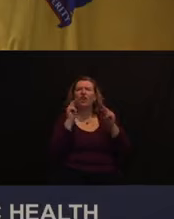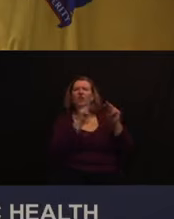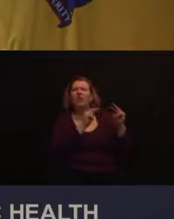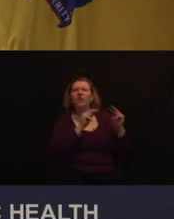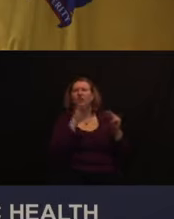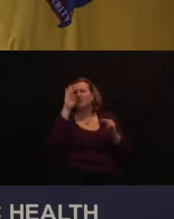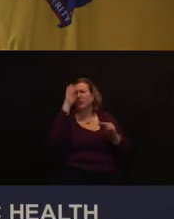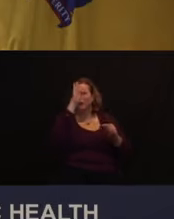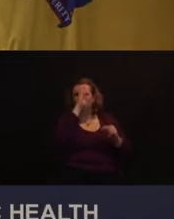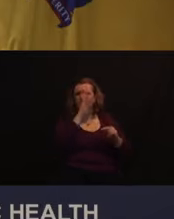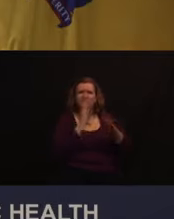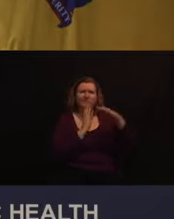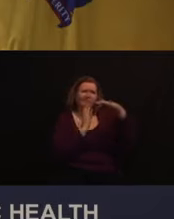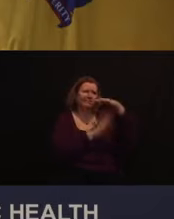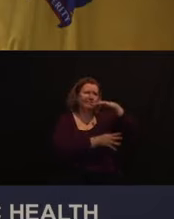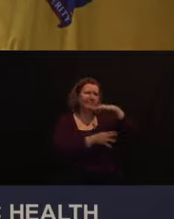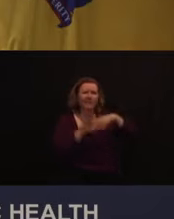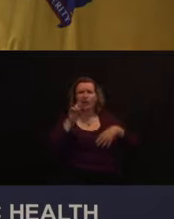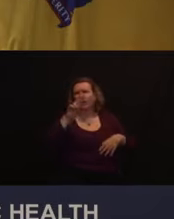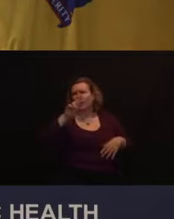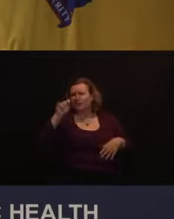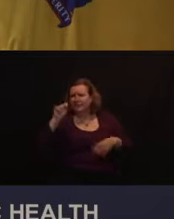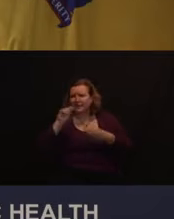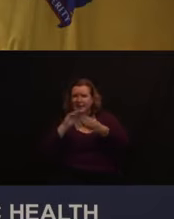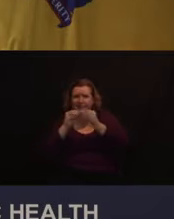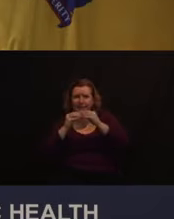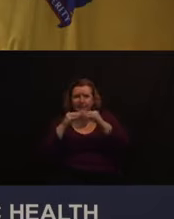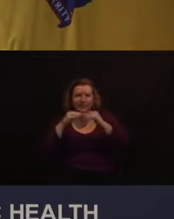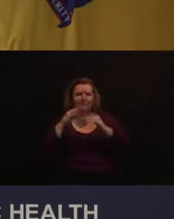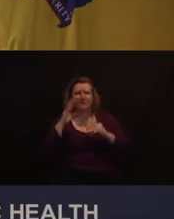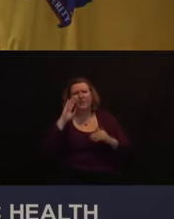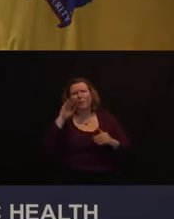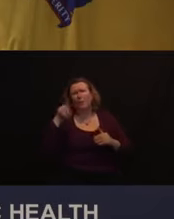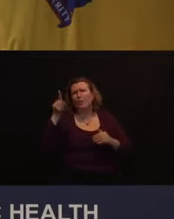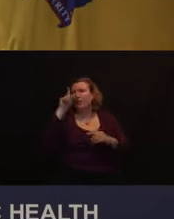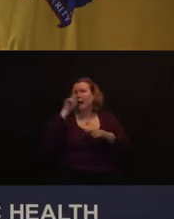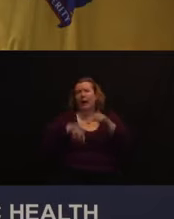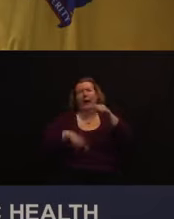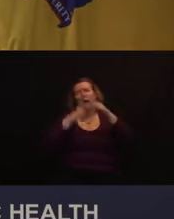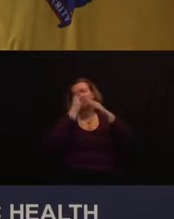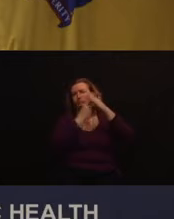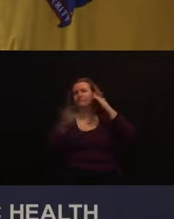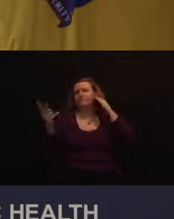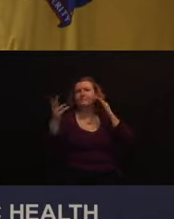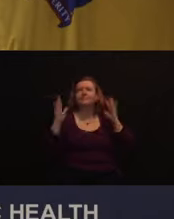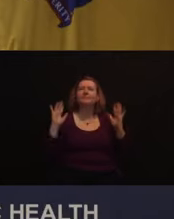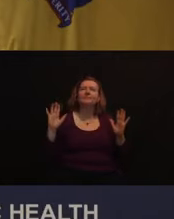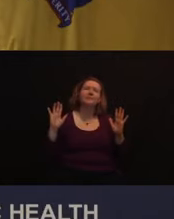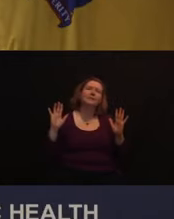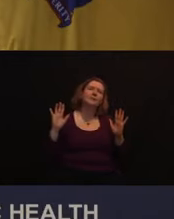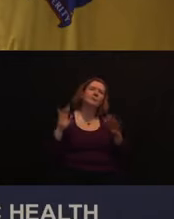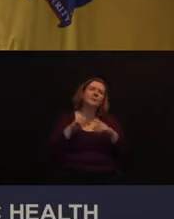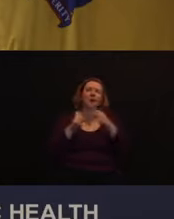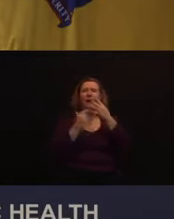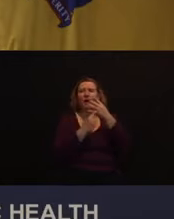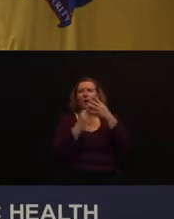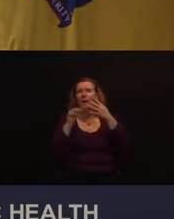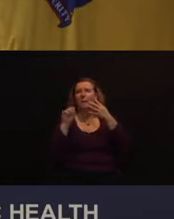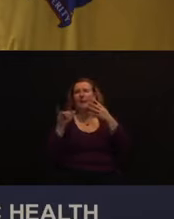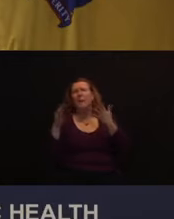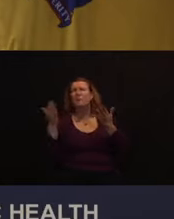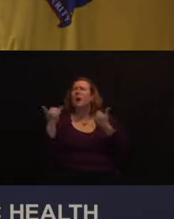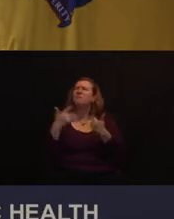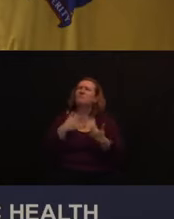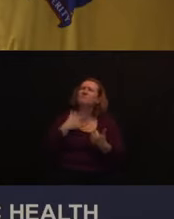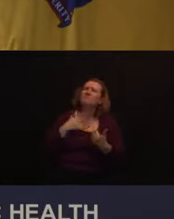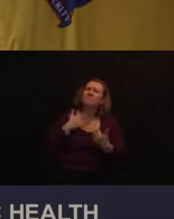other metrics? Yep. Obviously, you can't predict where we're going to be at the end of May, but can you give us a sense, what's our new reality going